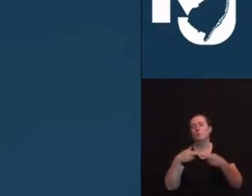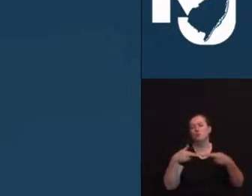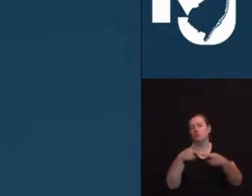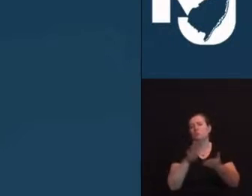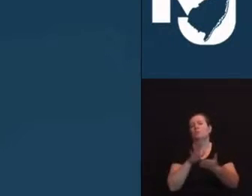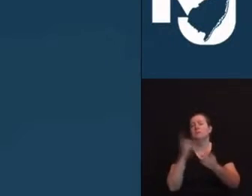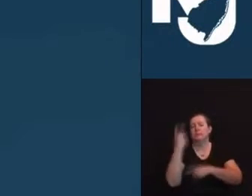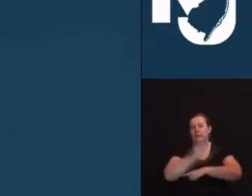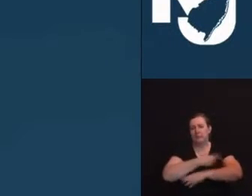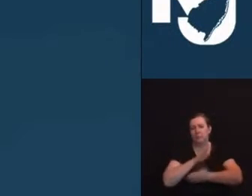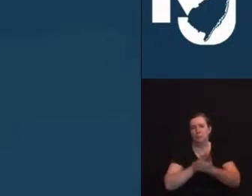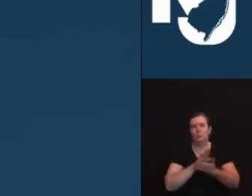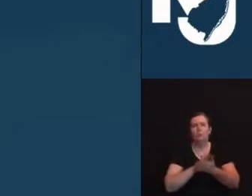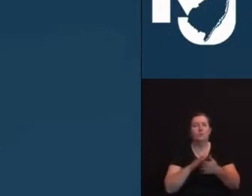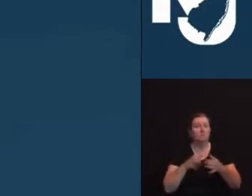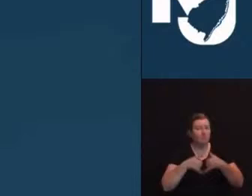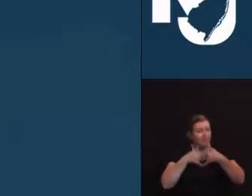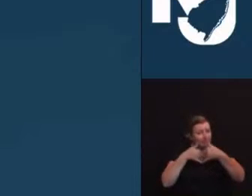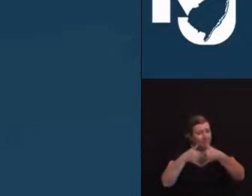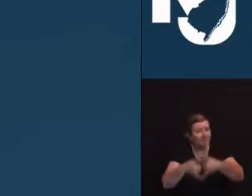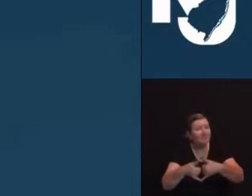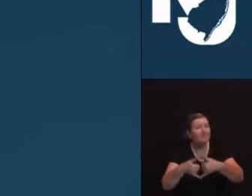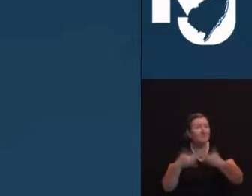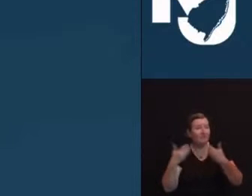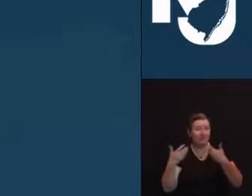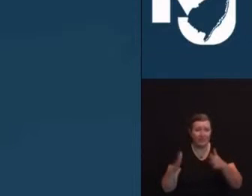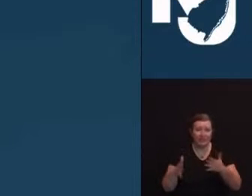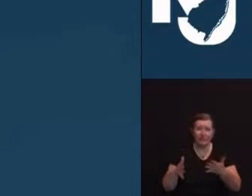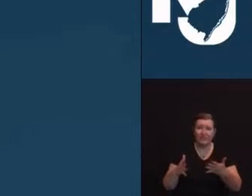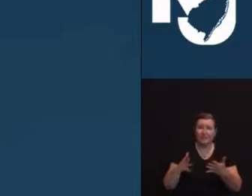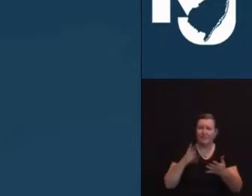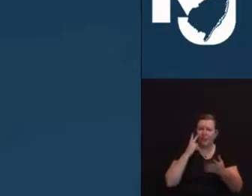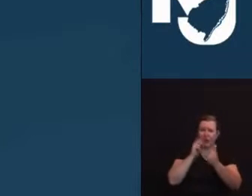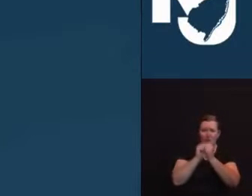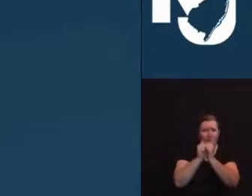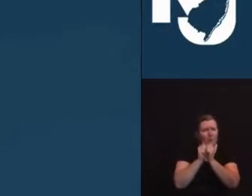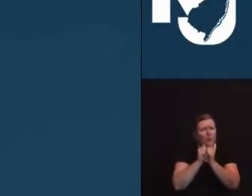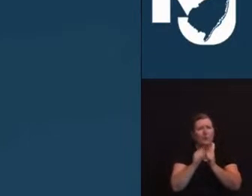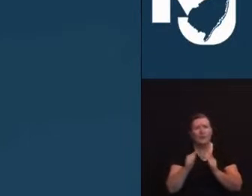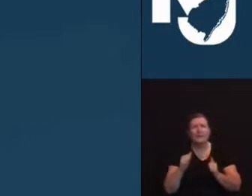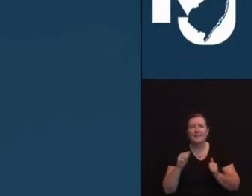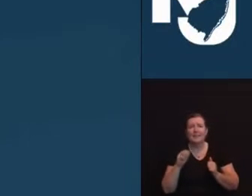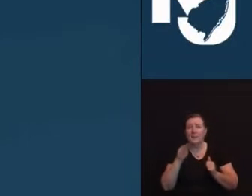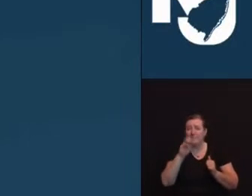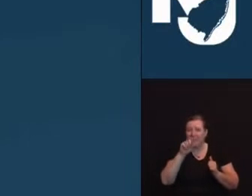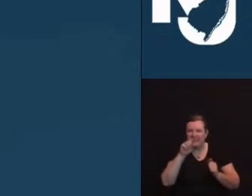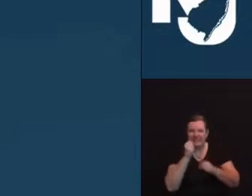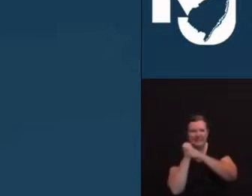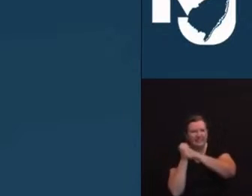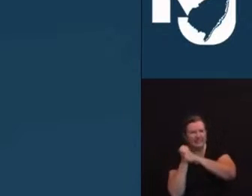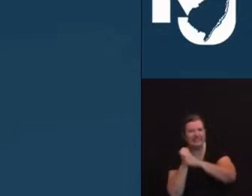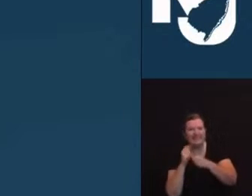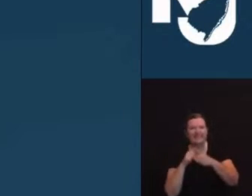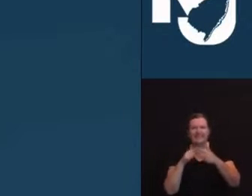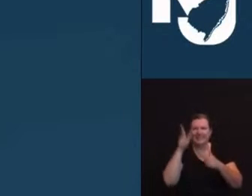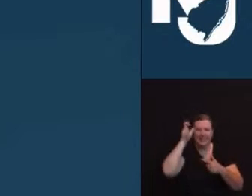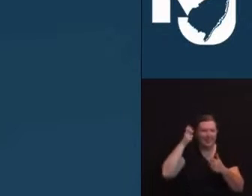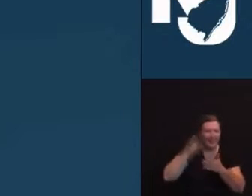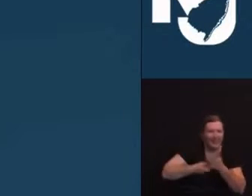fan, following the Mets, the Devils, and NASCAR. Adam brightened every room he entered and brought smiles to all around